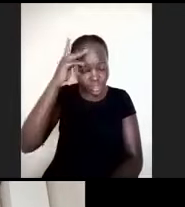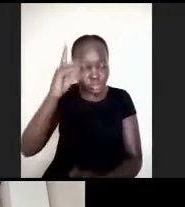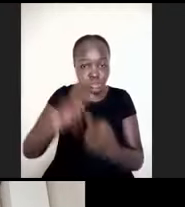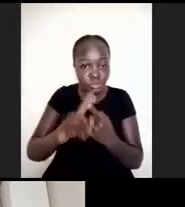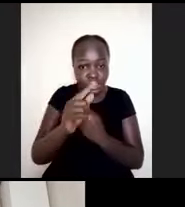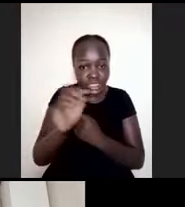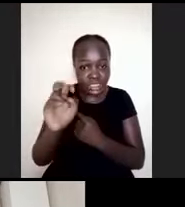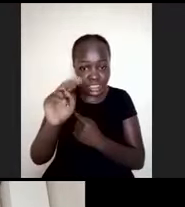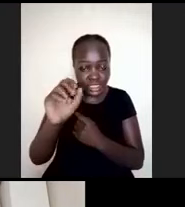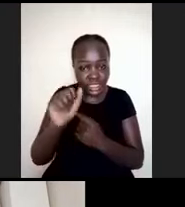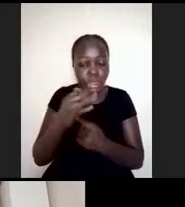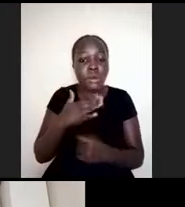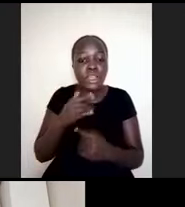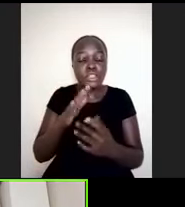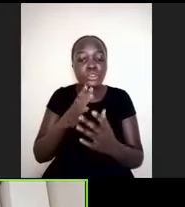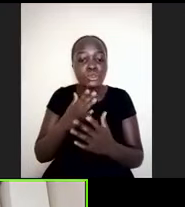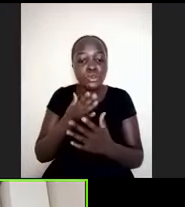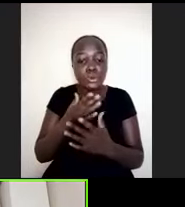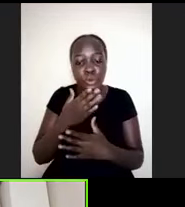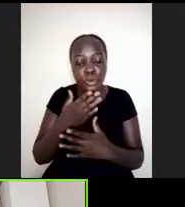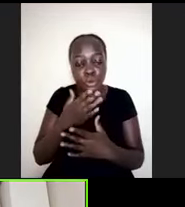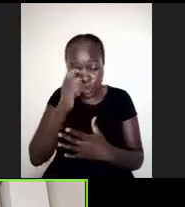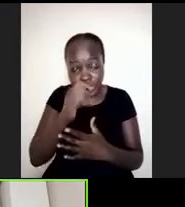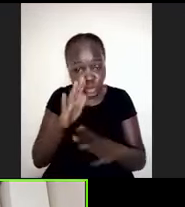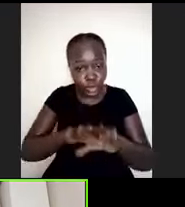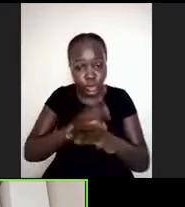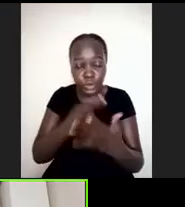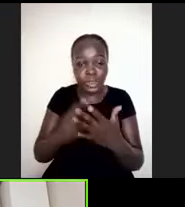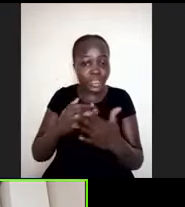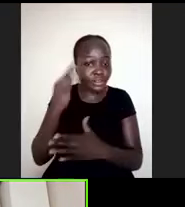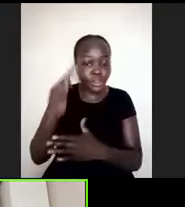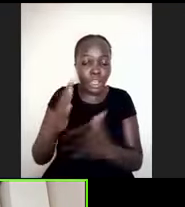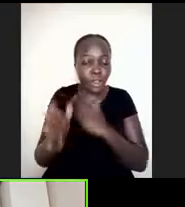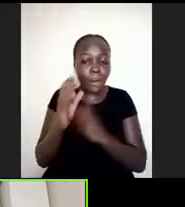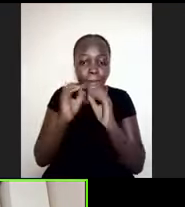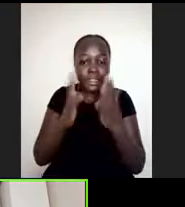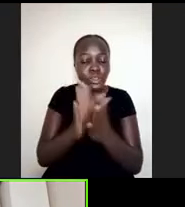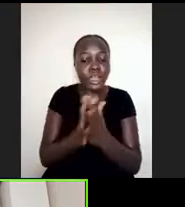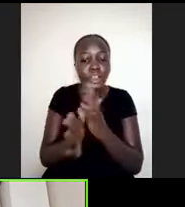wish you a good week ahead. God bless you and God bless Kenya.